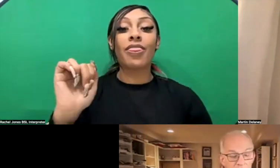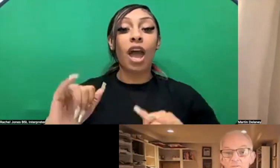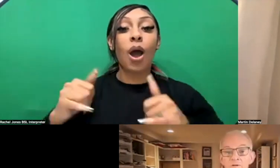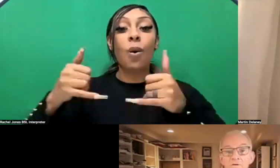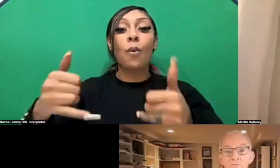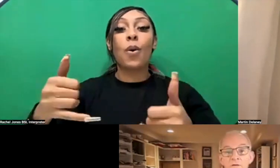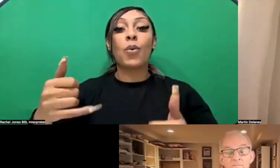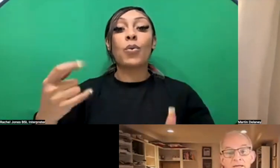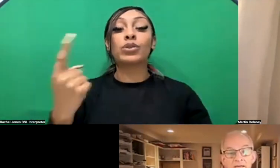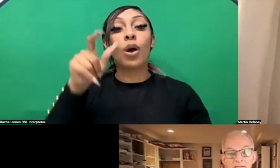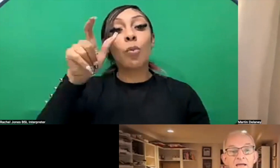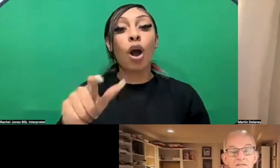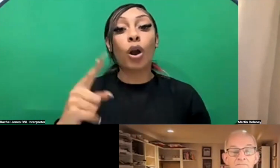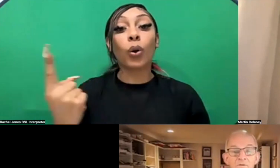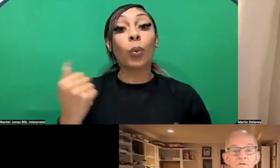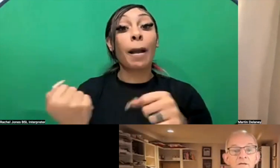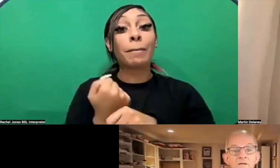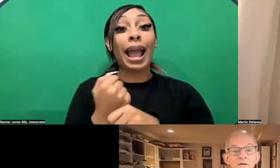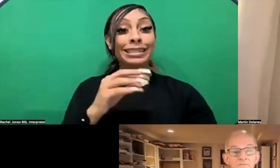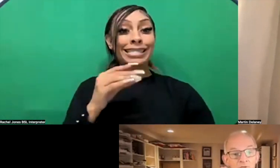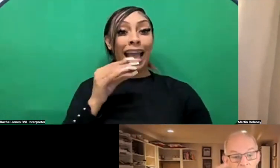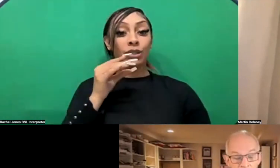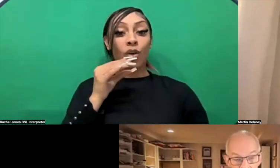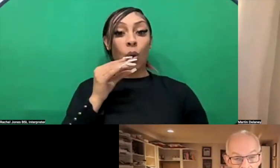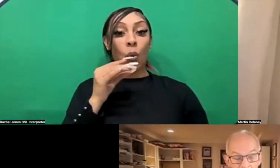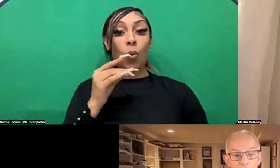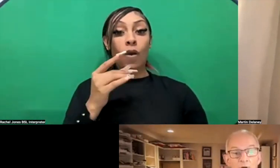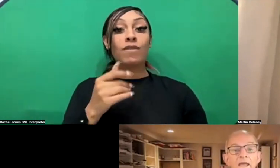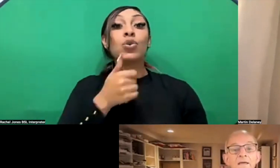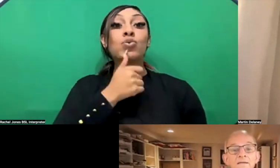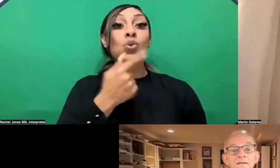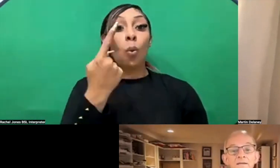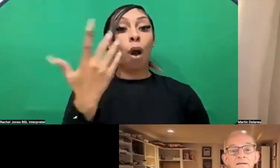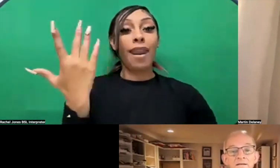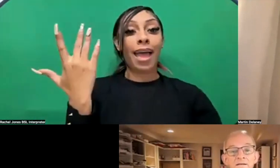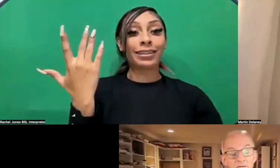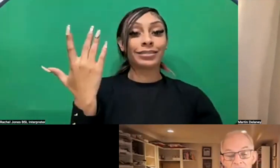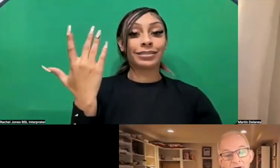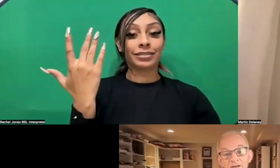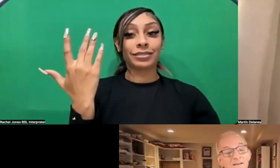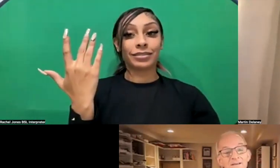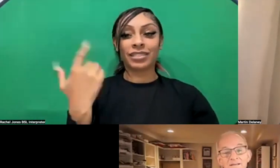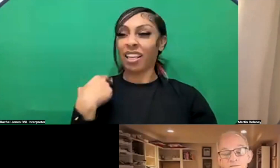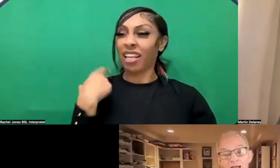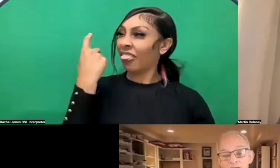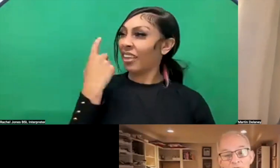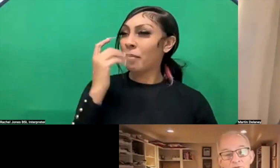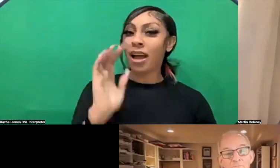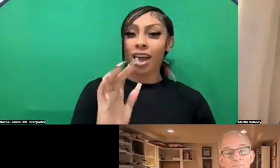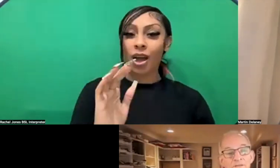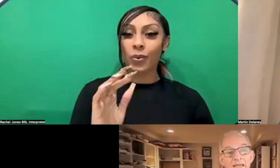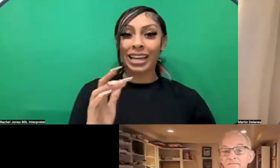were someone who made a saxophone for use for people with one hand. And you think about it, you know,